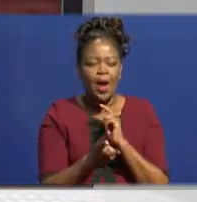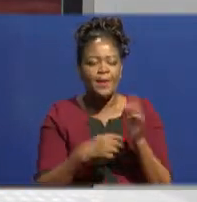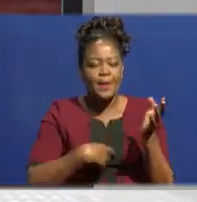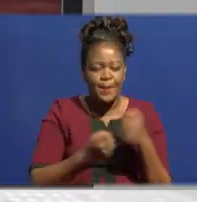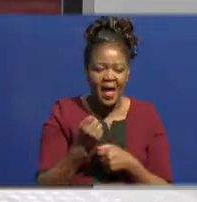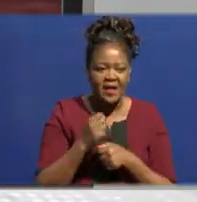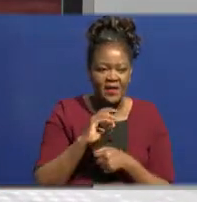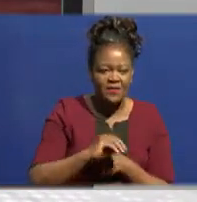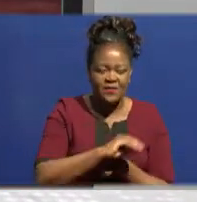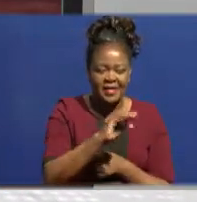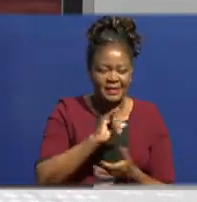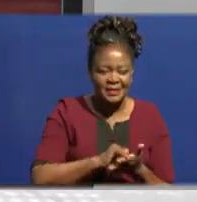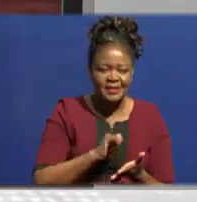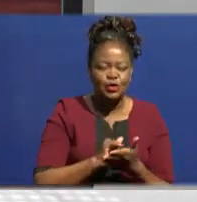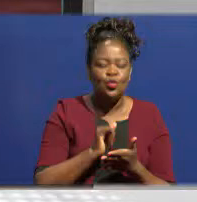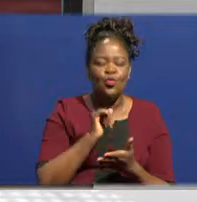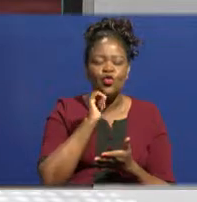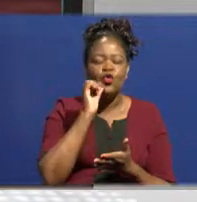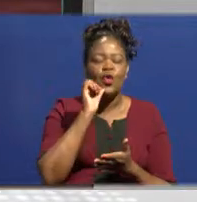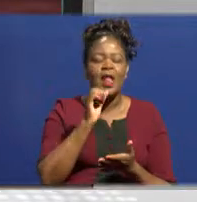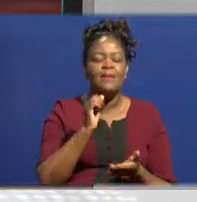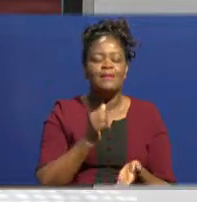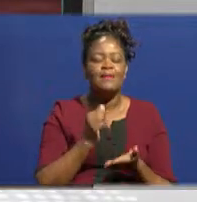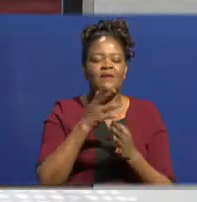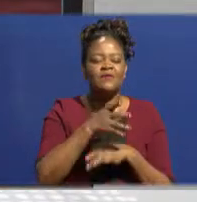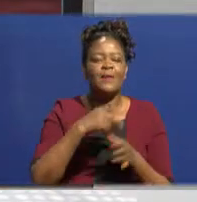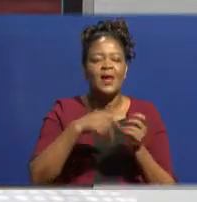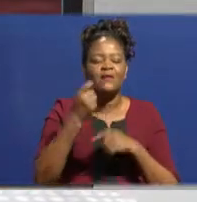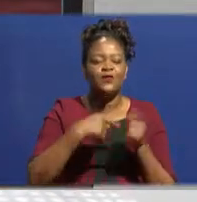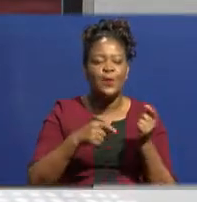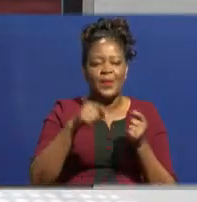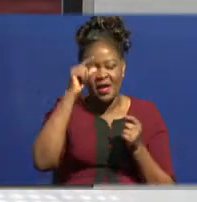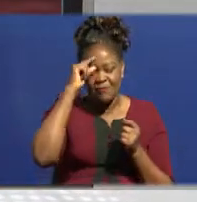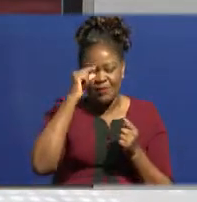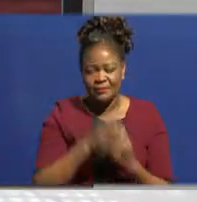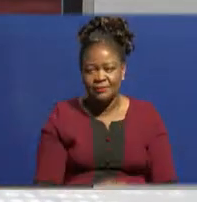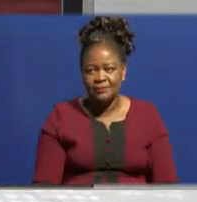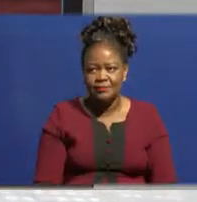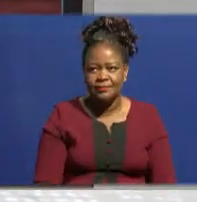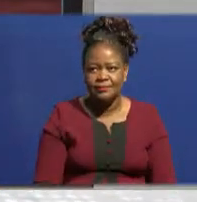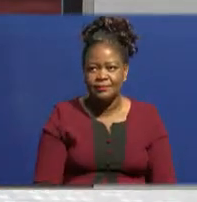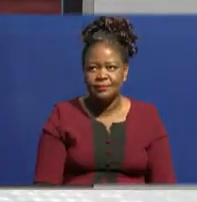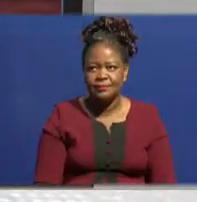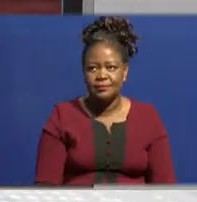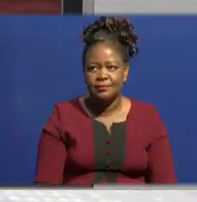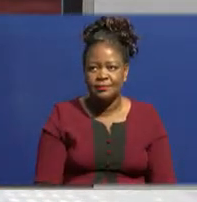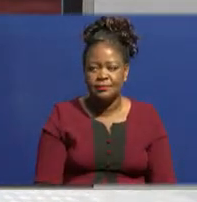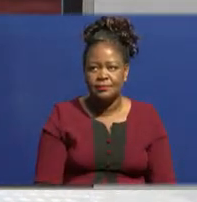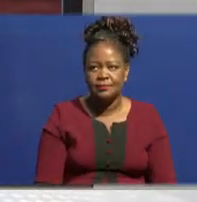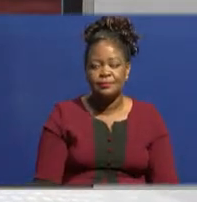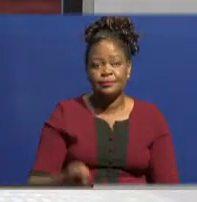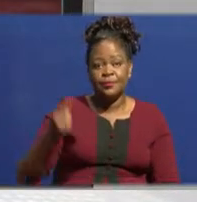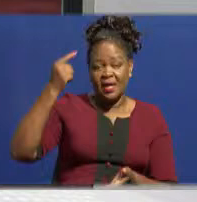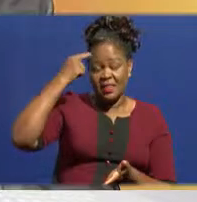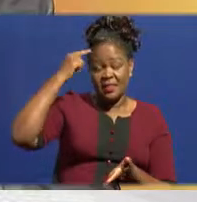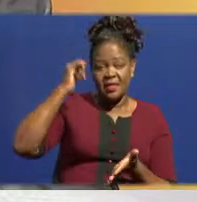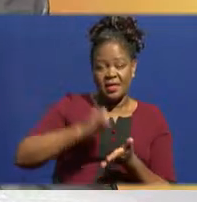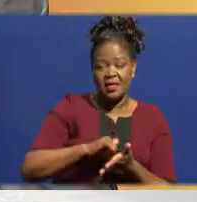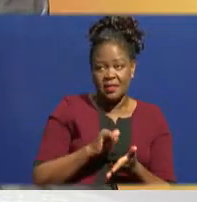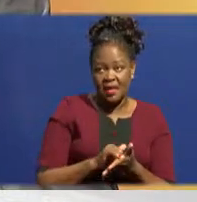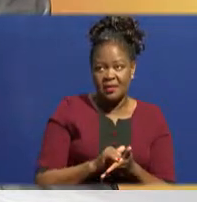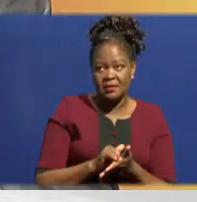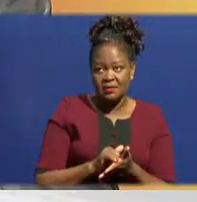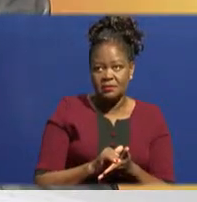buying fertilizer that is not going to help him after buying it from government. I think we're a country of